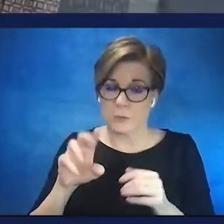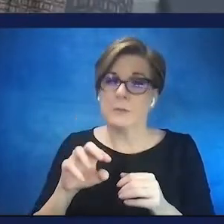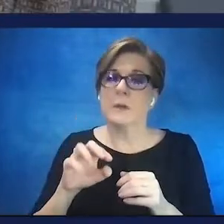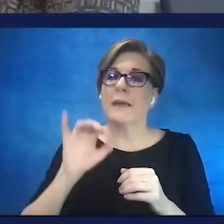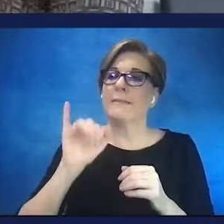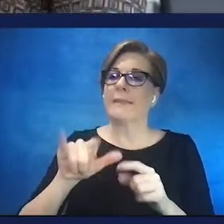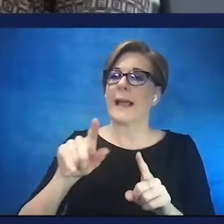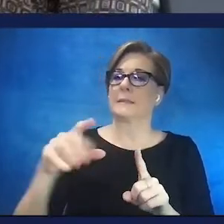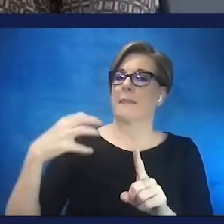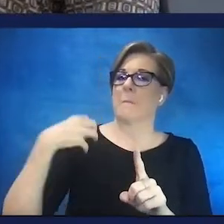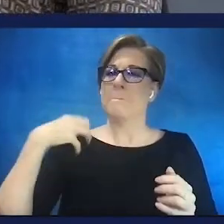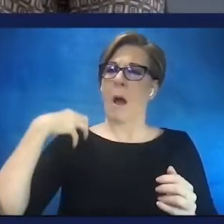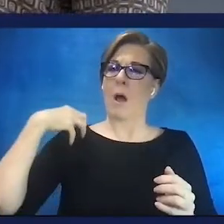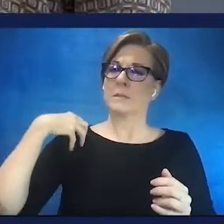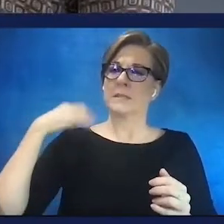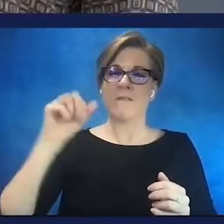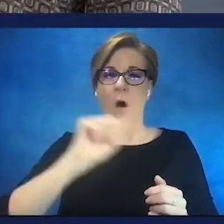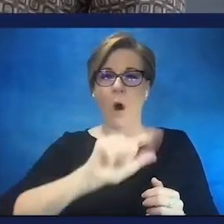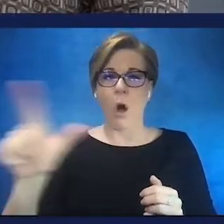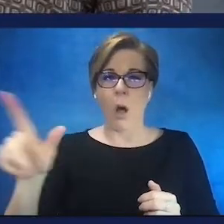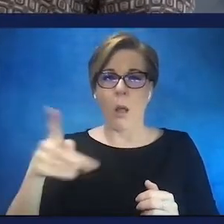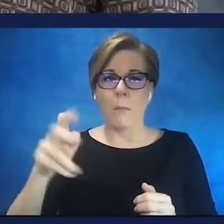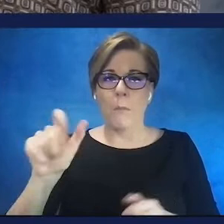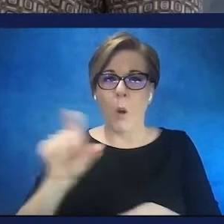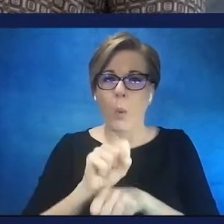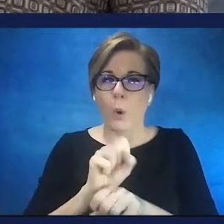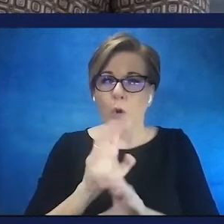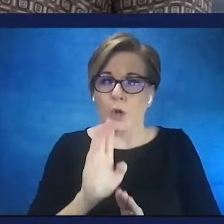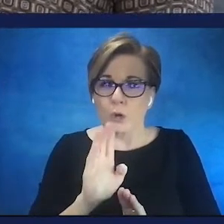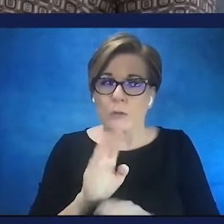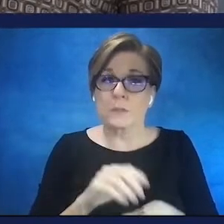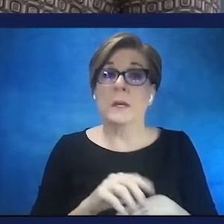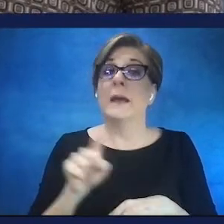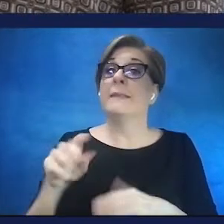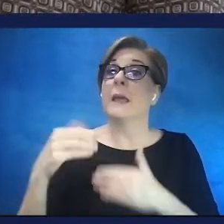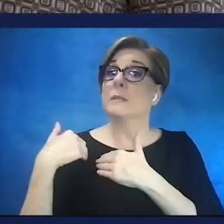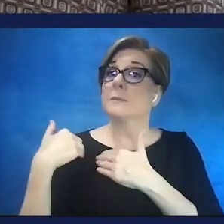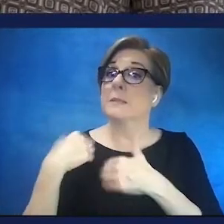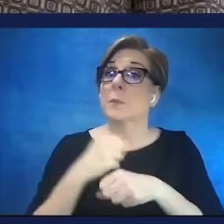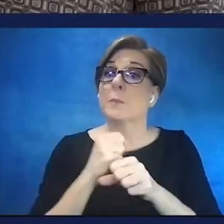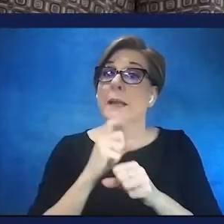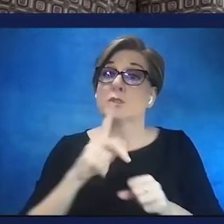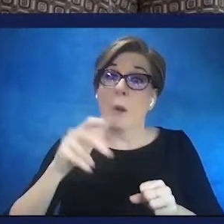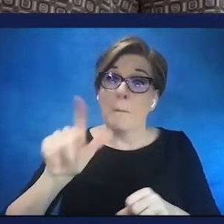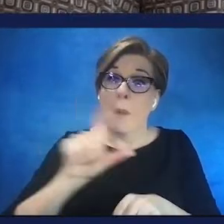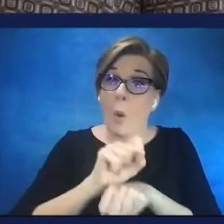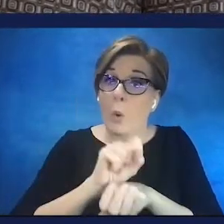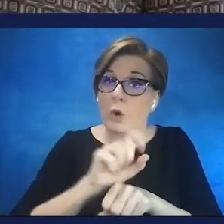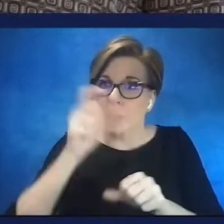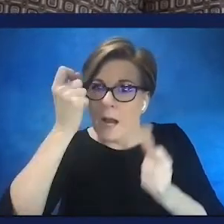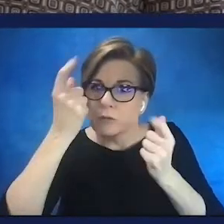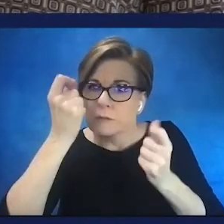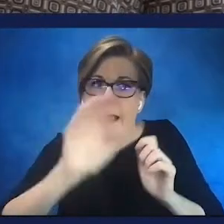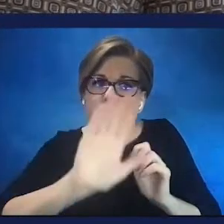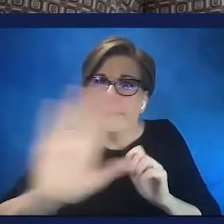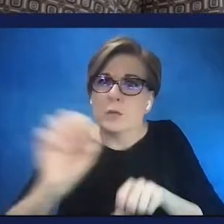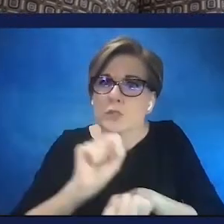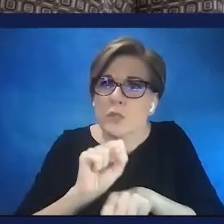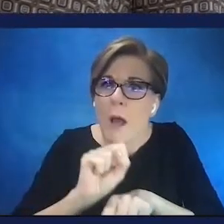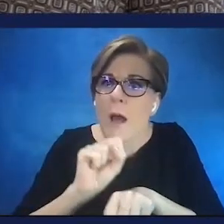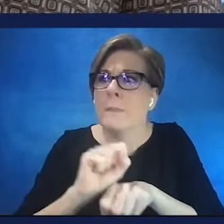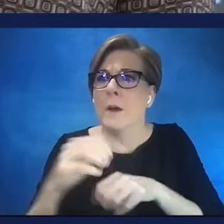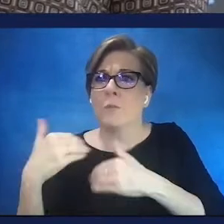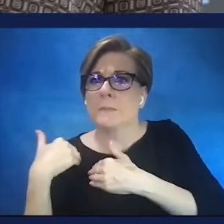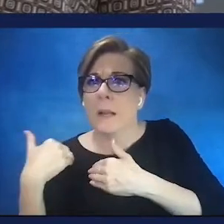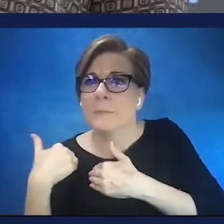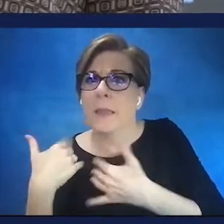basically the boss of the poll workers. They're the ones who make sure all the poll workers understand their positions,